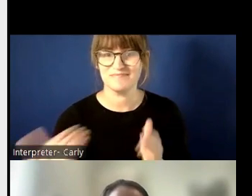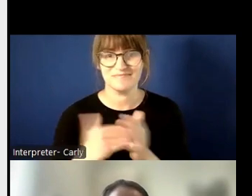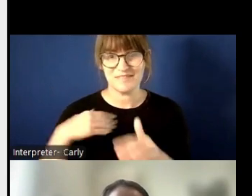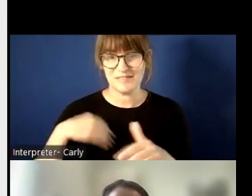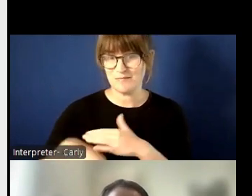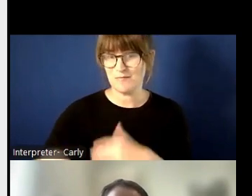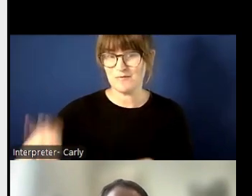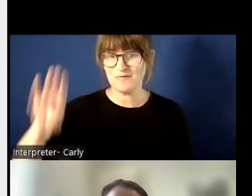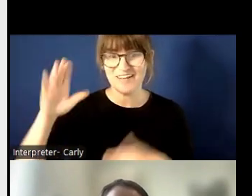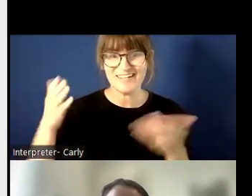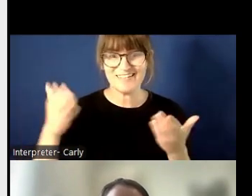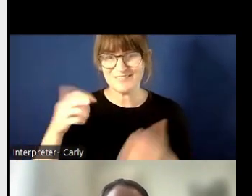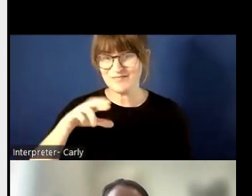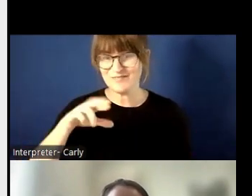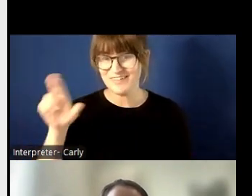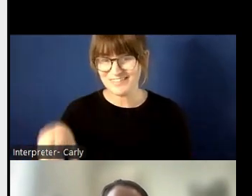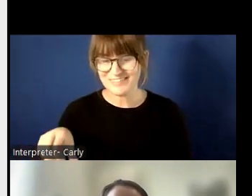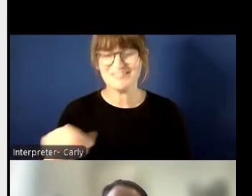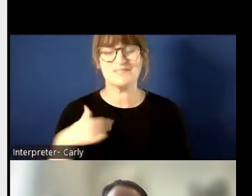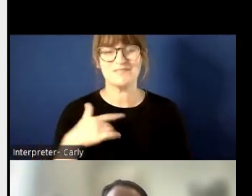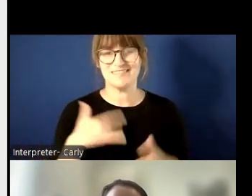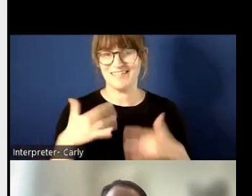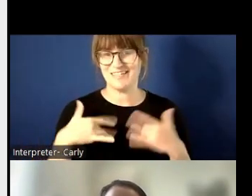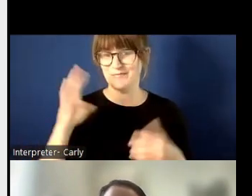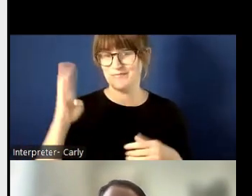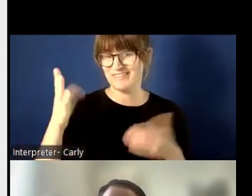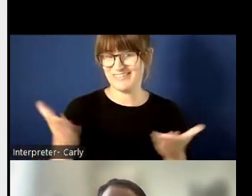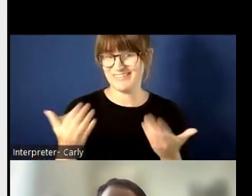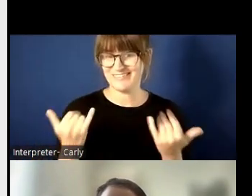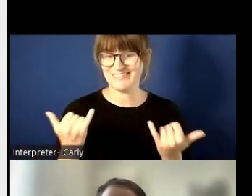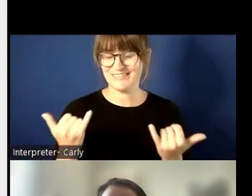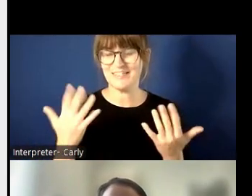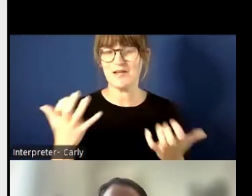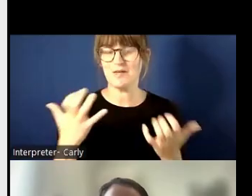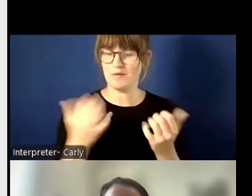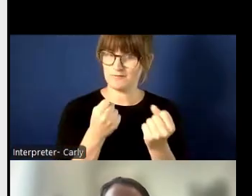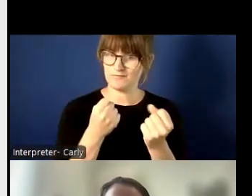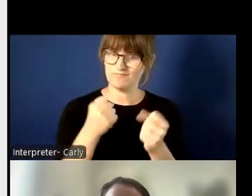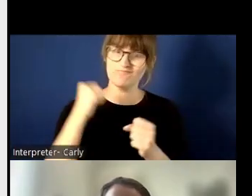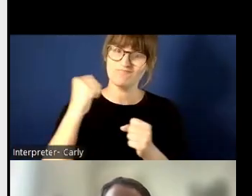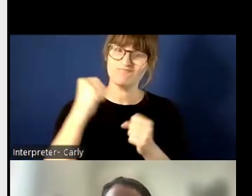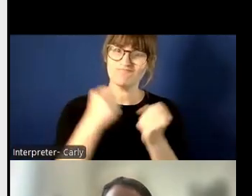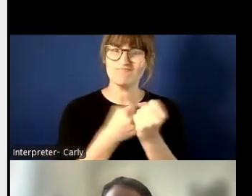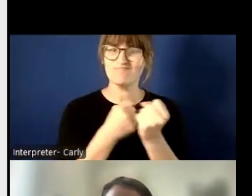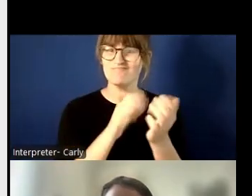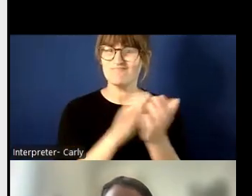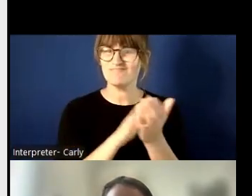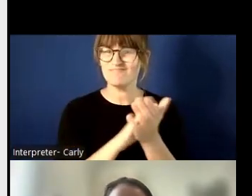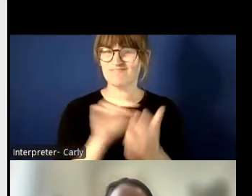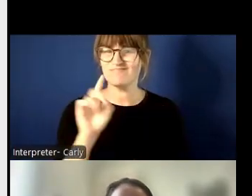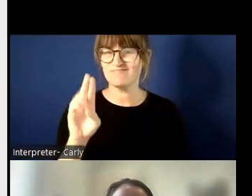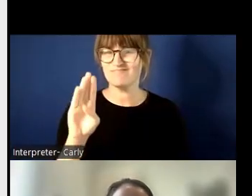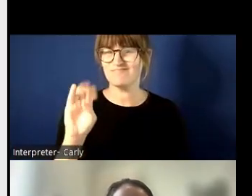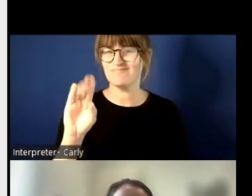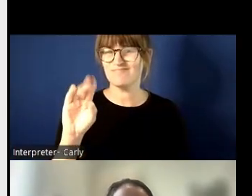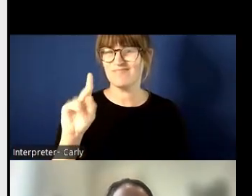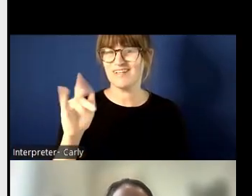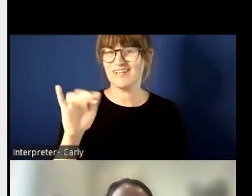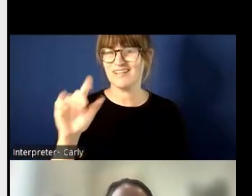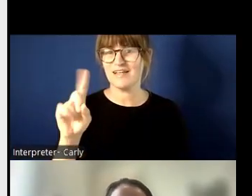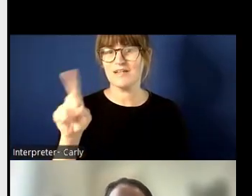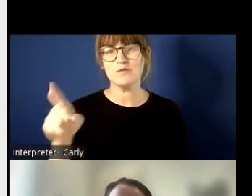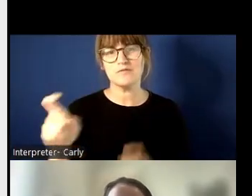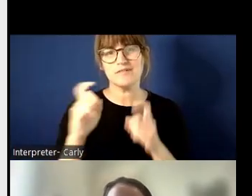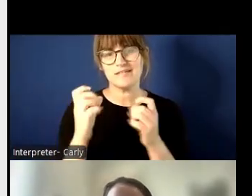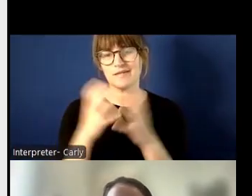be presenting here today. I just wanted to give a shout out to Dr. Blackcloud, who's our program director at the University of Rochester, and who gave me some thoughts